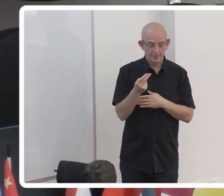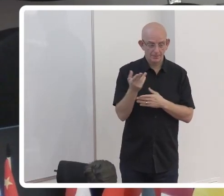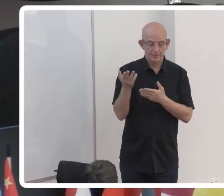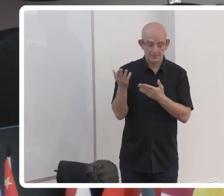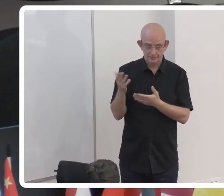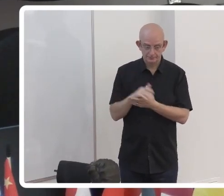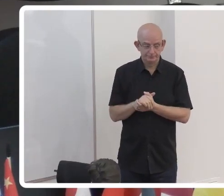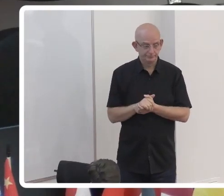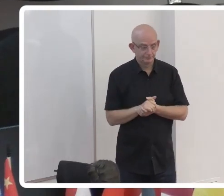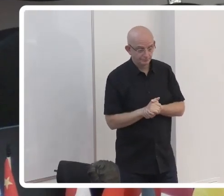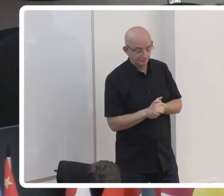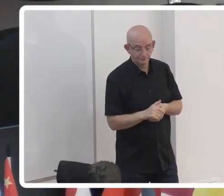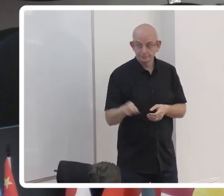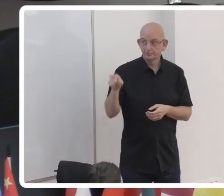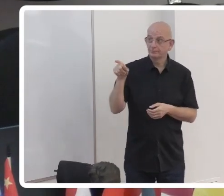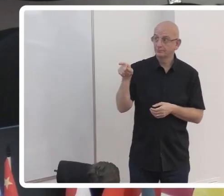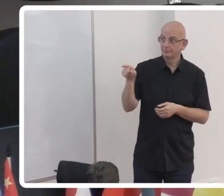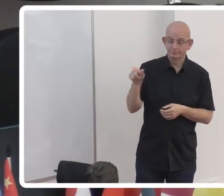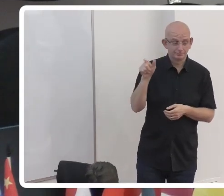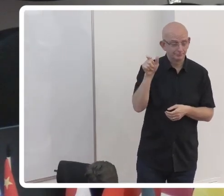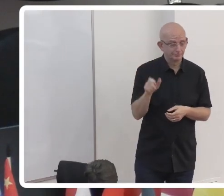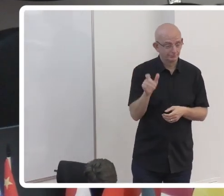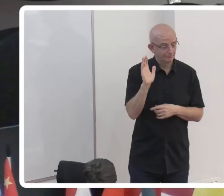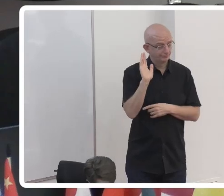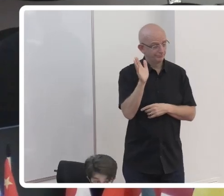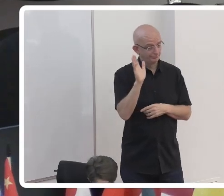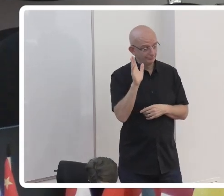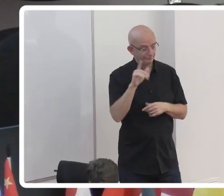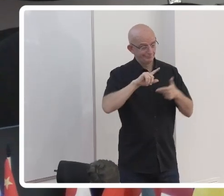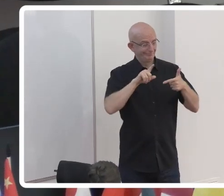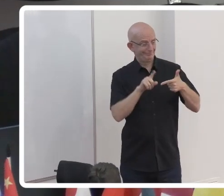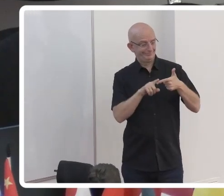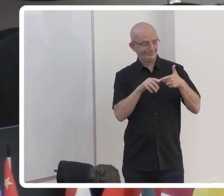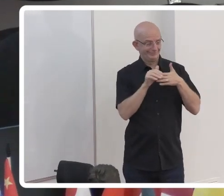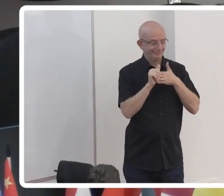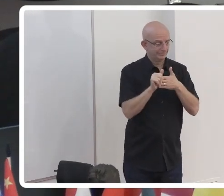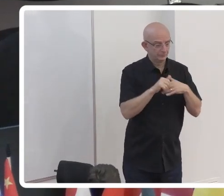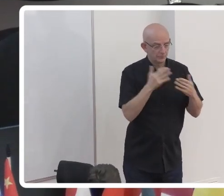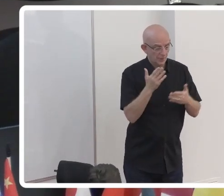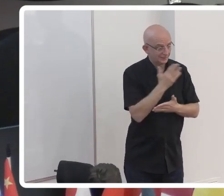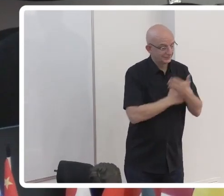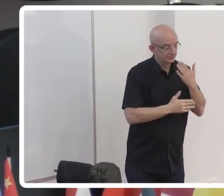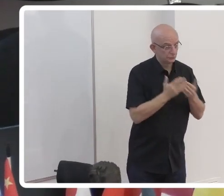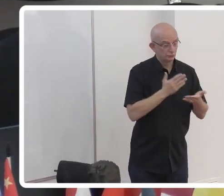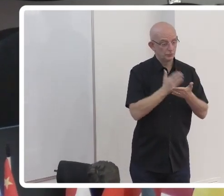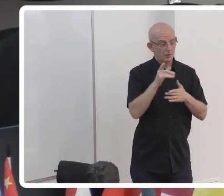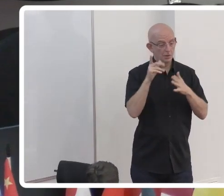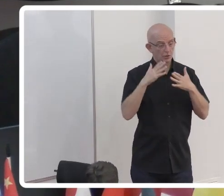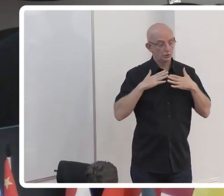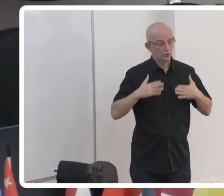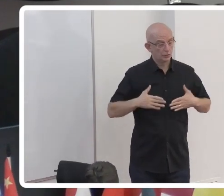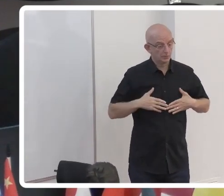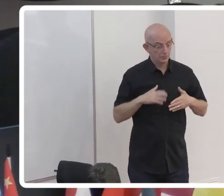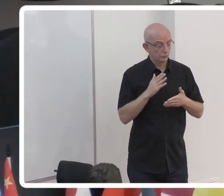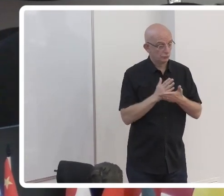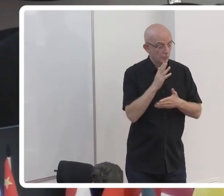the Faculty of Law in the University of Pretoria and an LLM from here, the CDLP, in NUIG. Elizabeth has worked